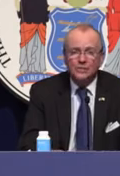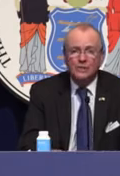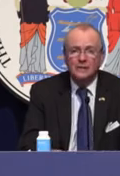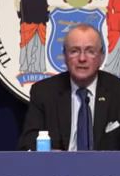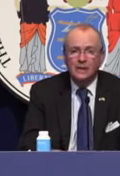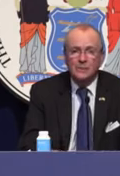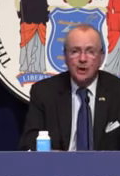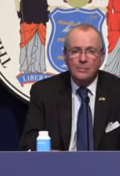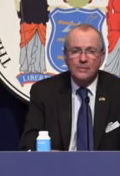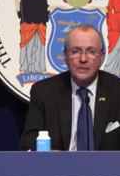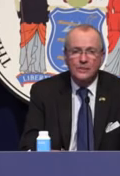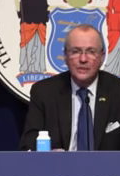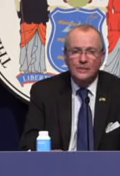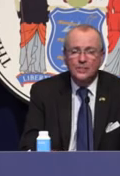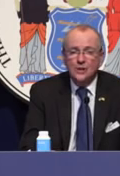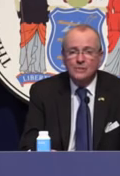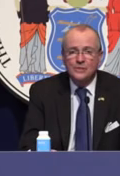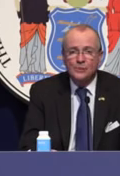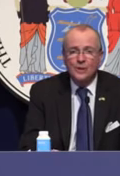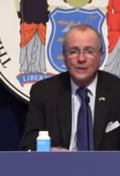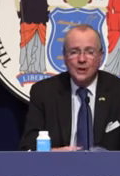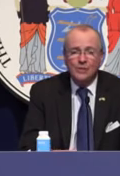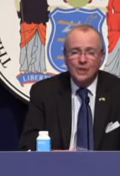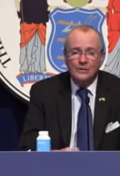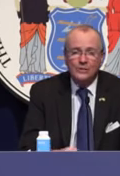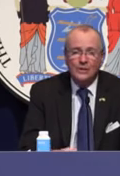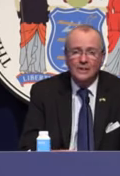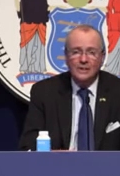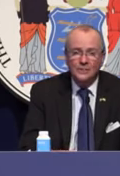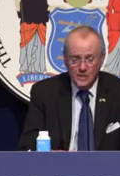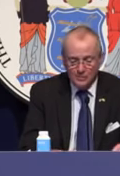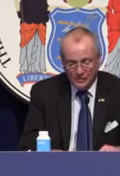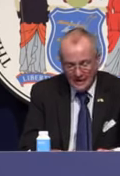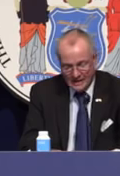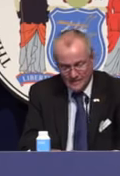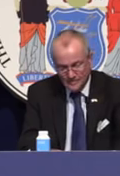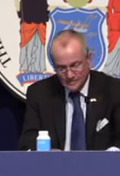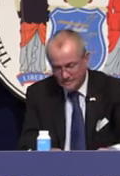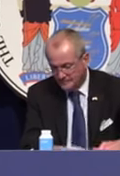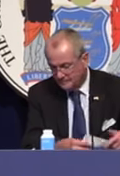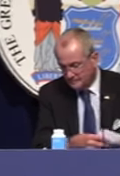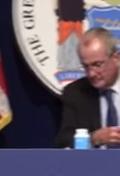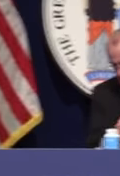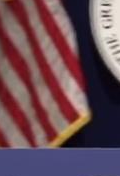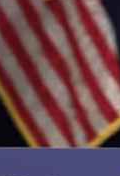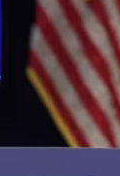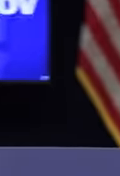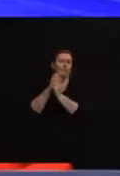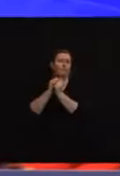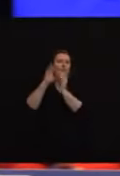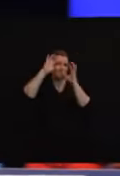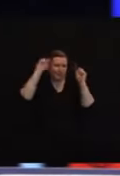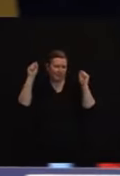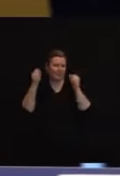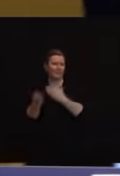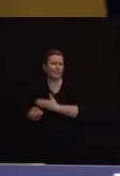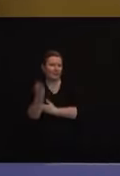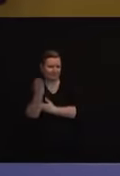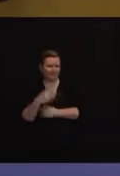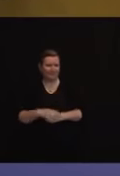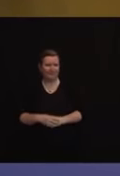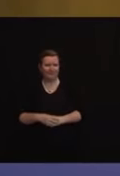the Commissioner of the Department of Health. She joined me this morning in the Oval Office, Judy Persichilli. Thank you, Governor, and good afternoon.